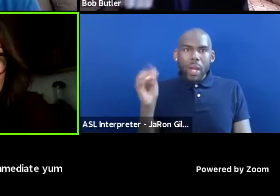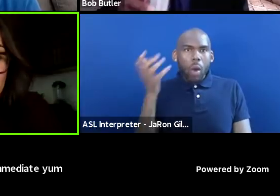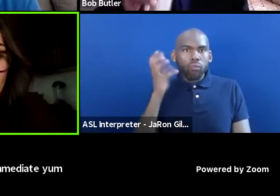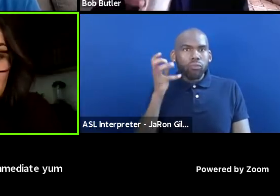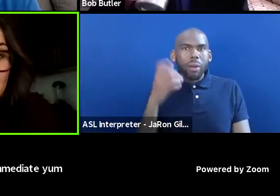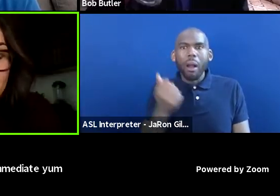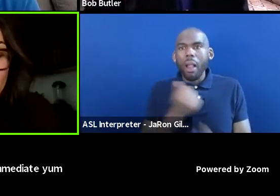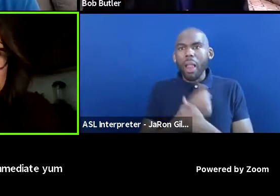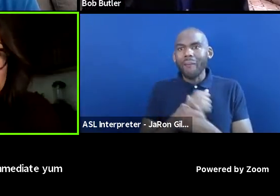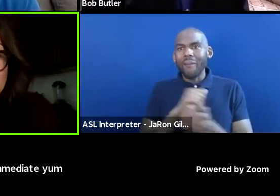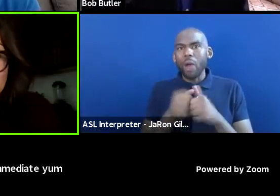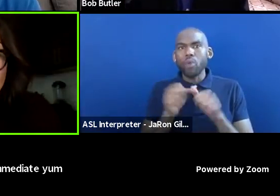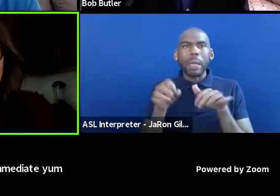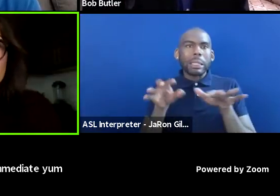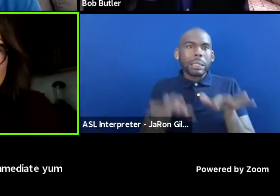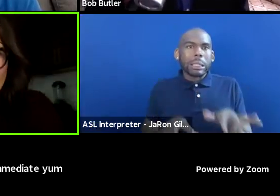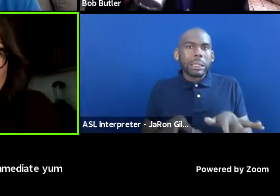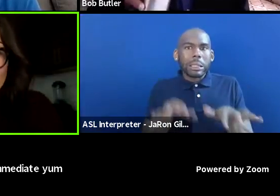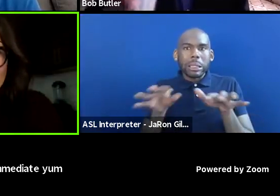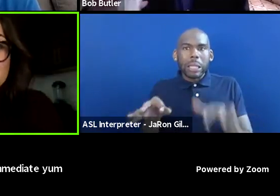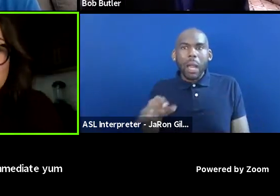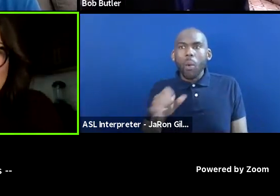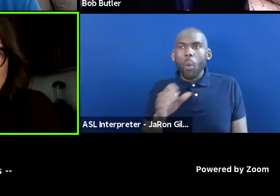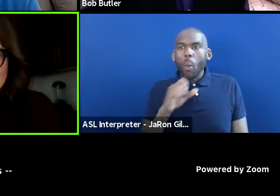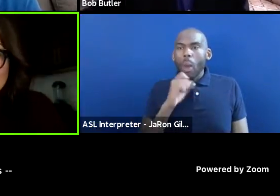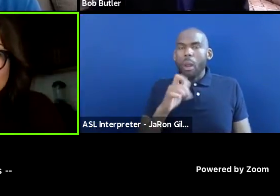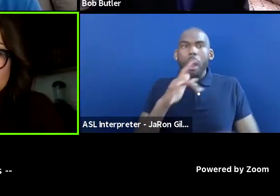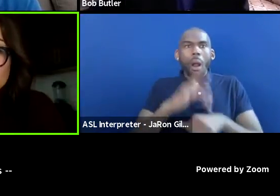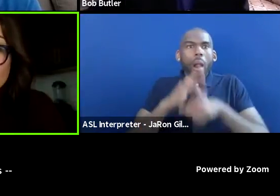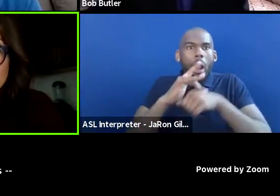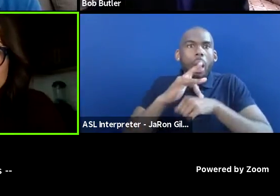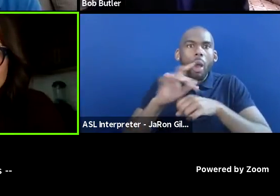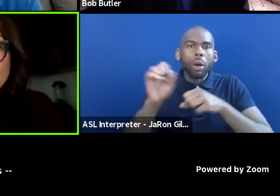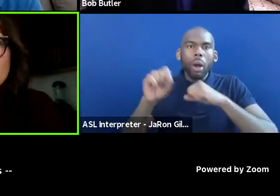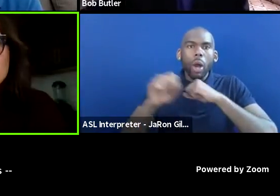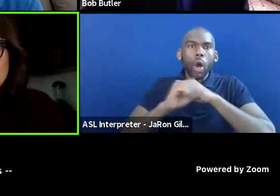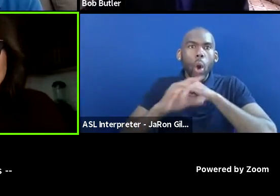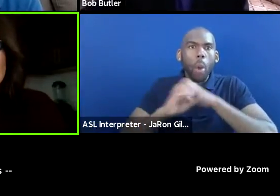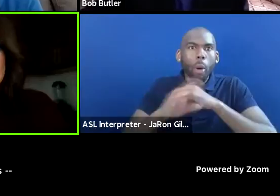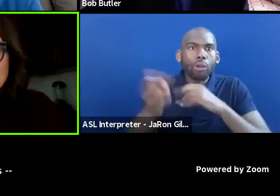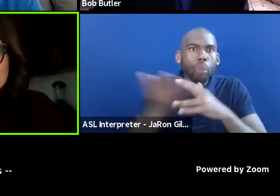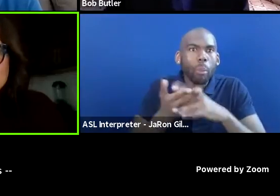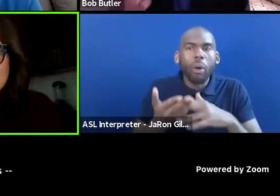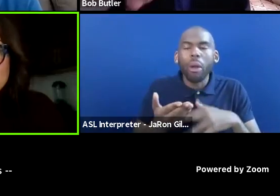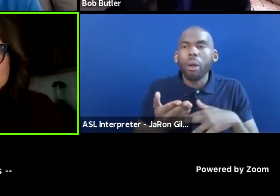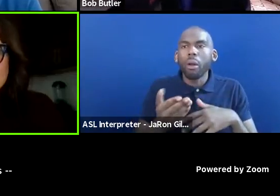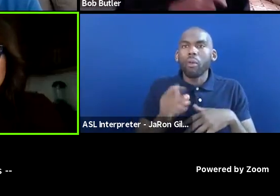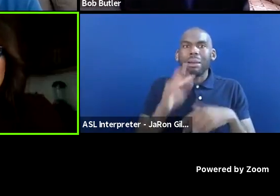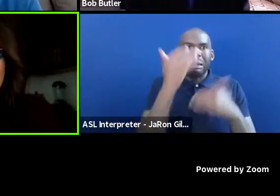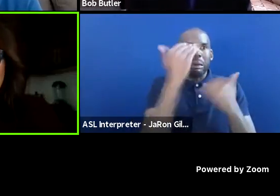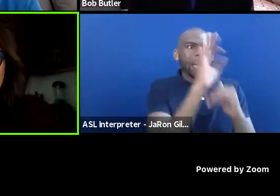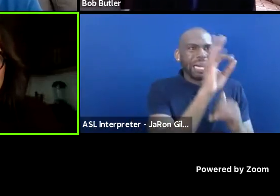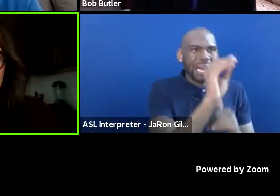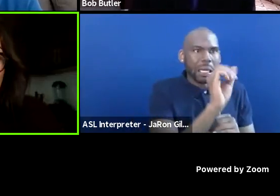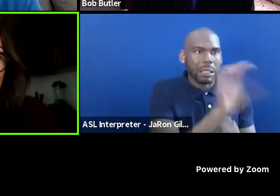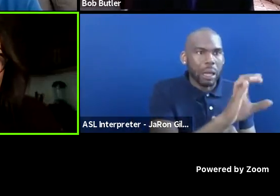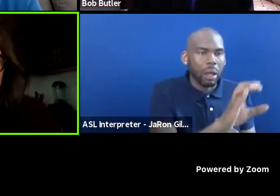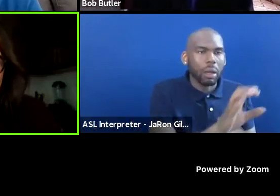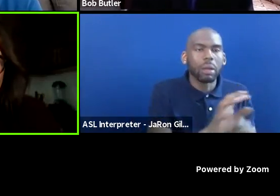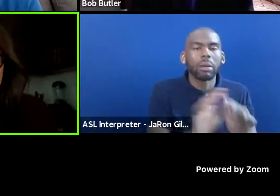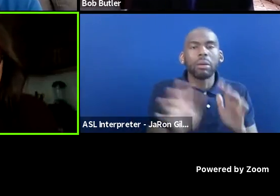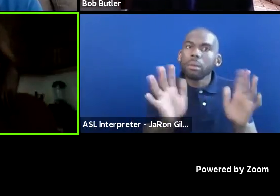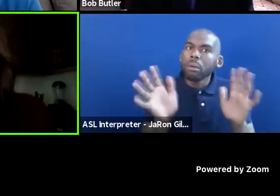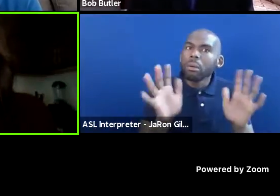with things and we're not beholden to commercial break at this time. And, your stories can only be 90 seconds. But at the same